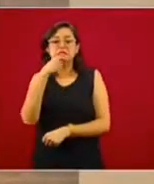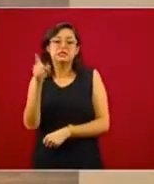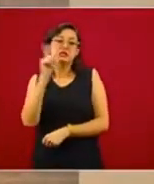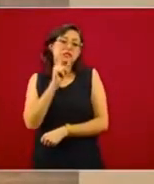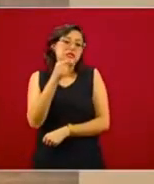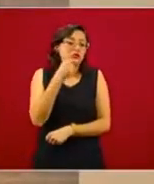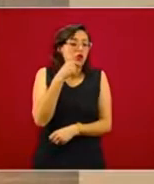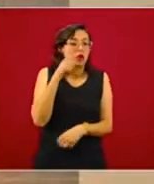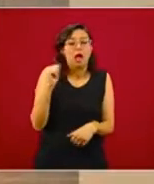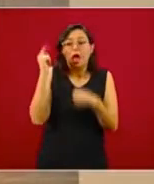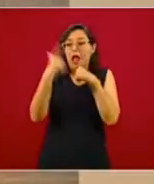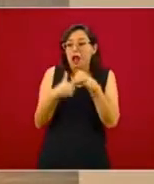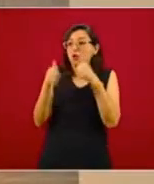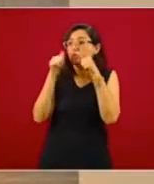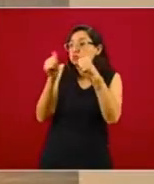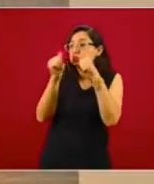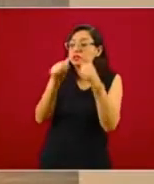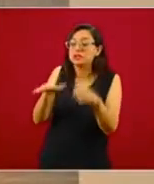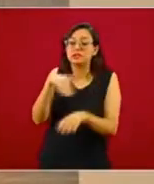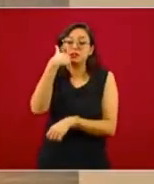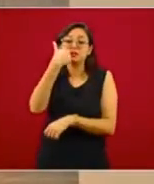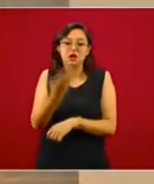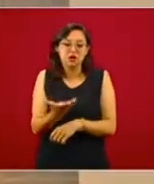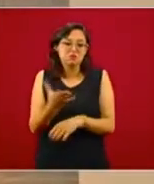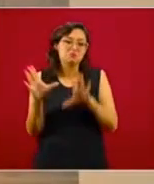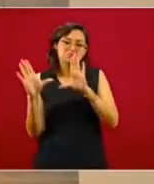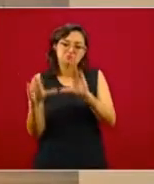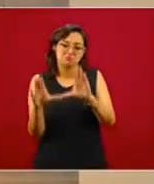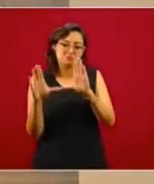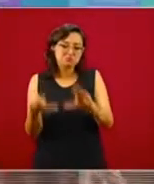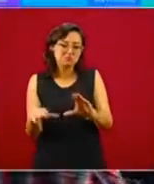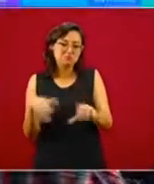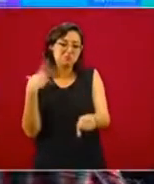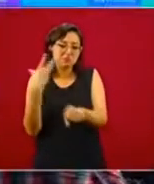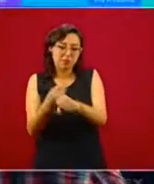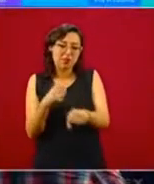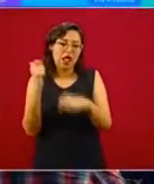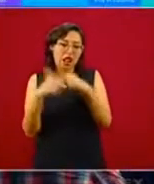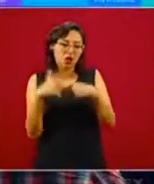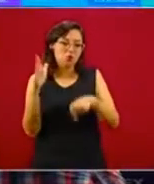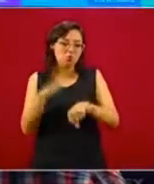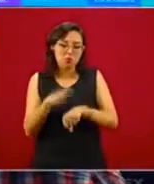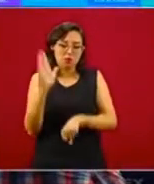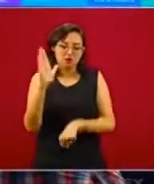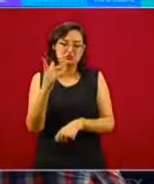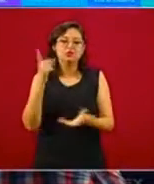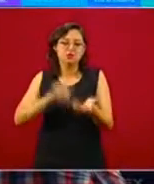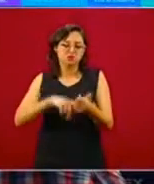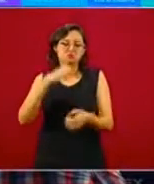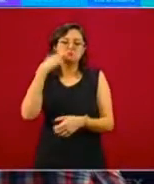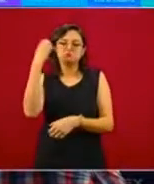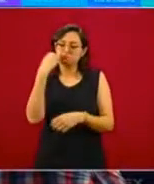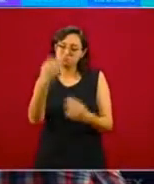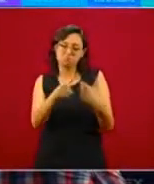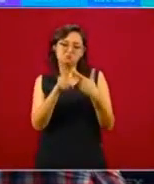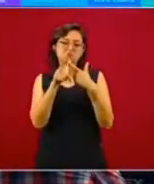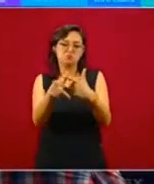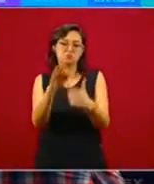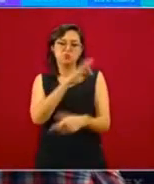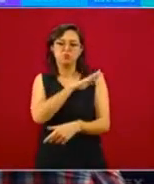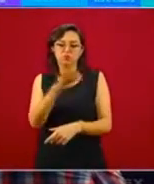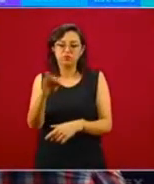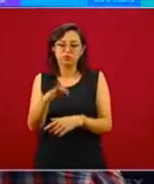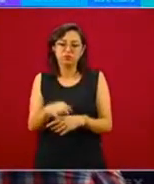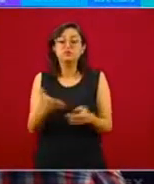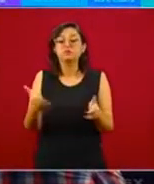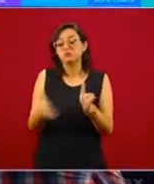supplementing the education for children that would like to learn supplementary topics in addition